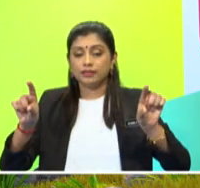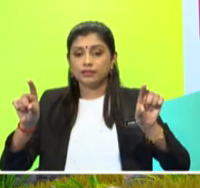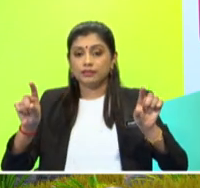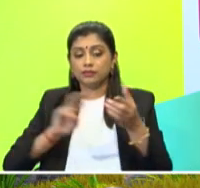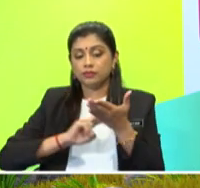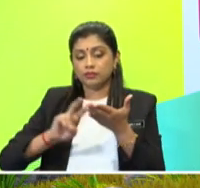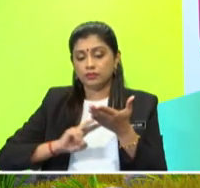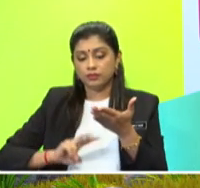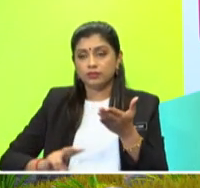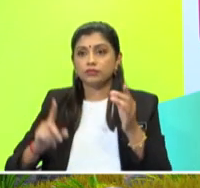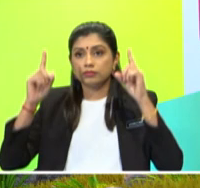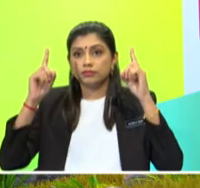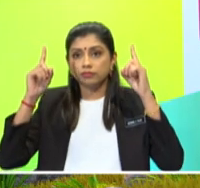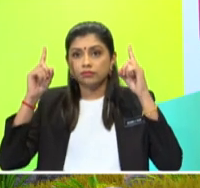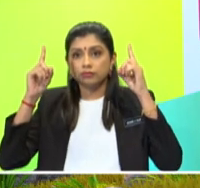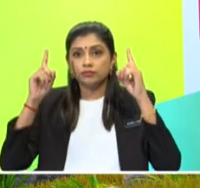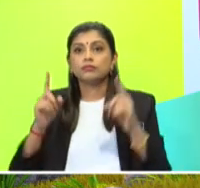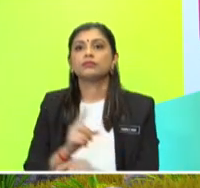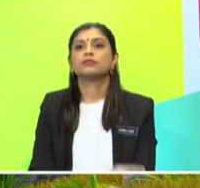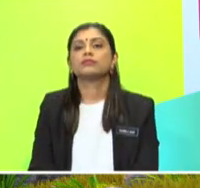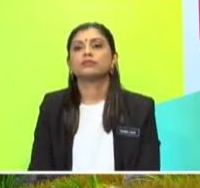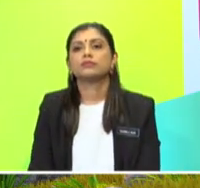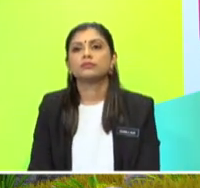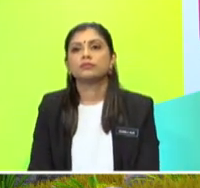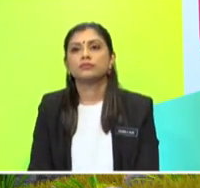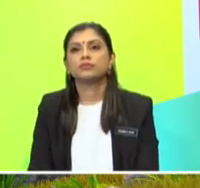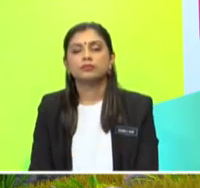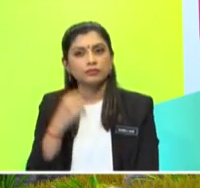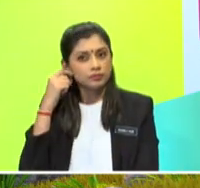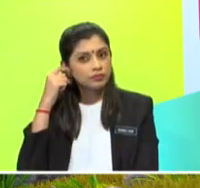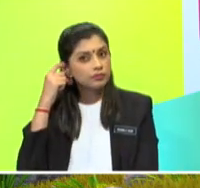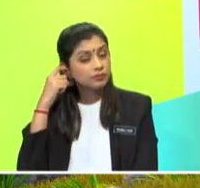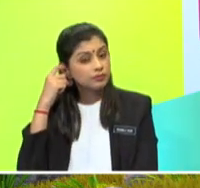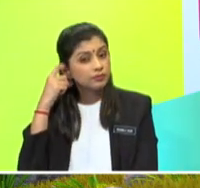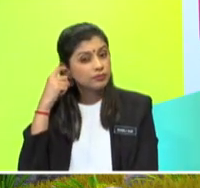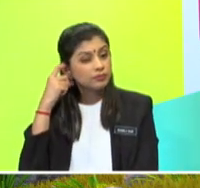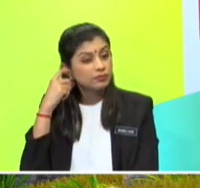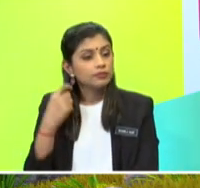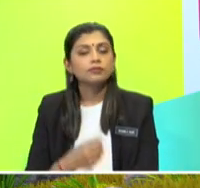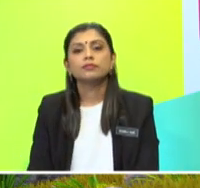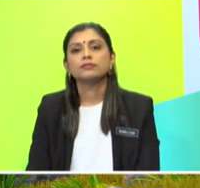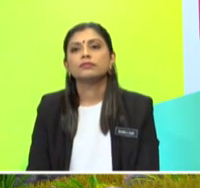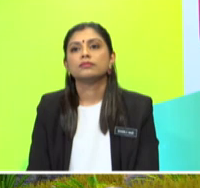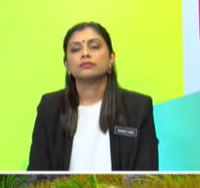For my closing line, I will choose two from the template. Okay.